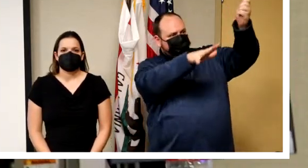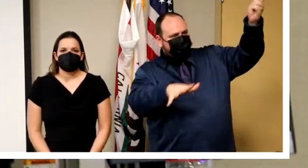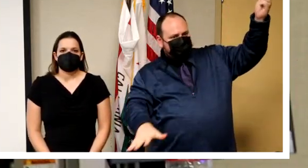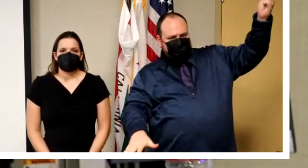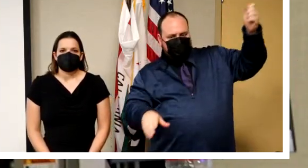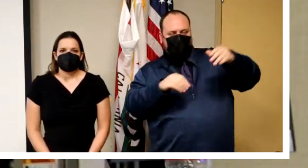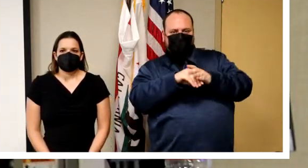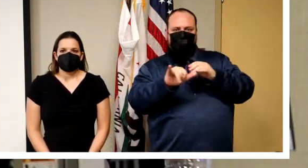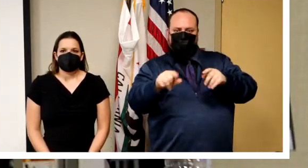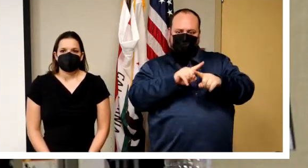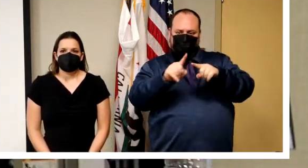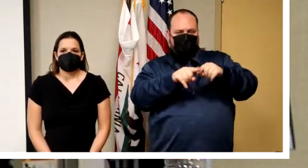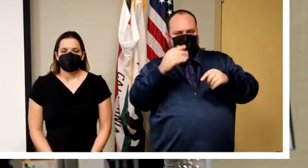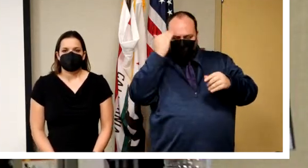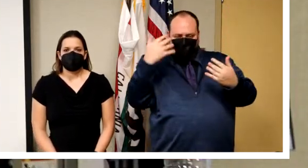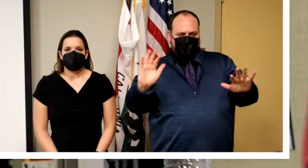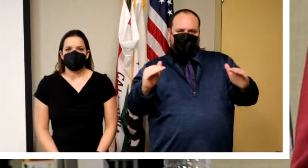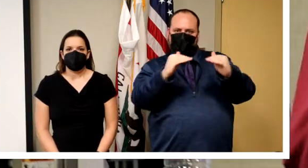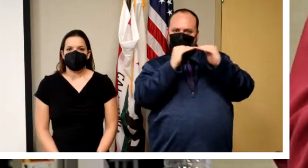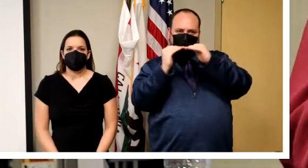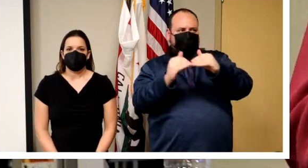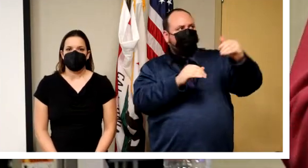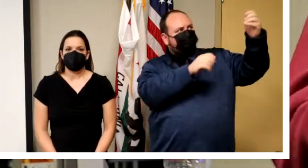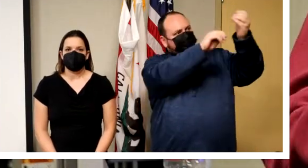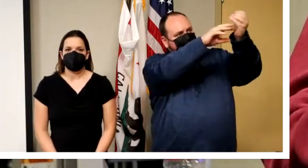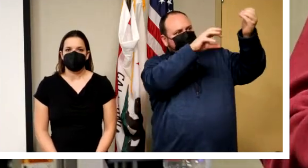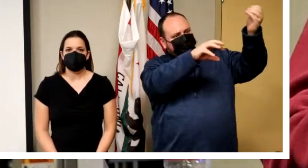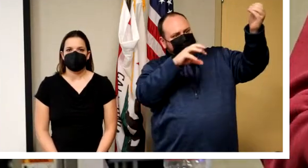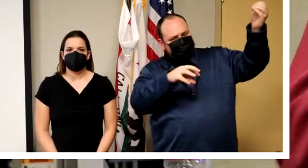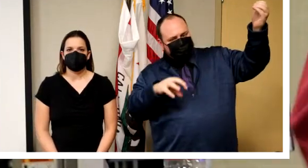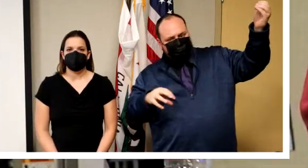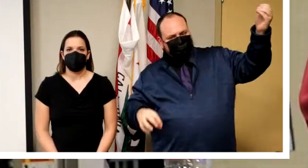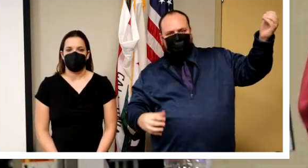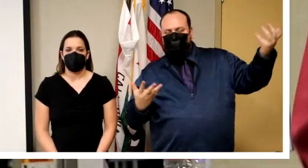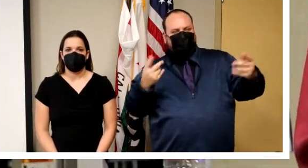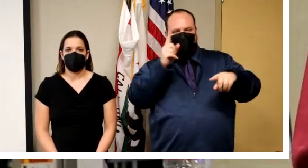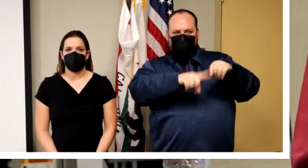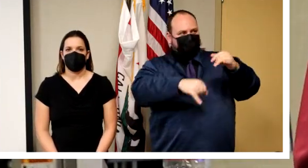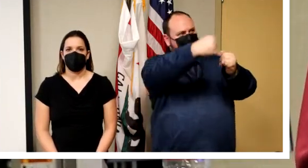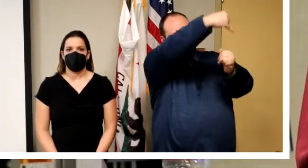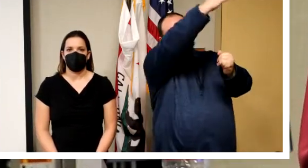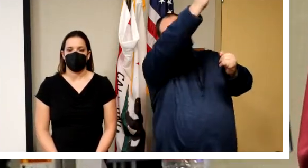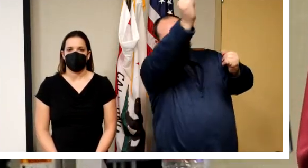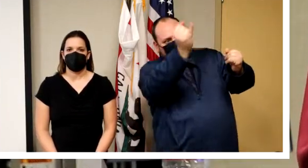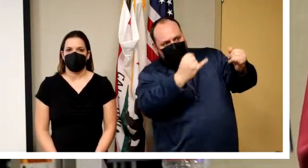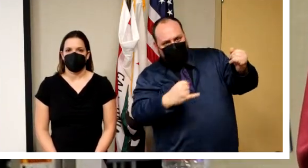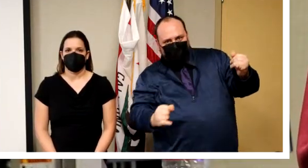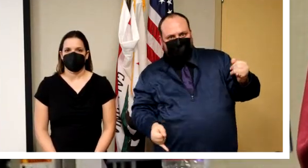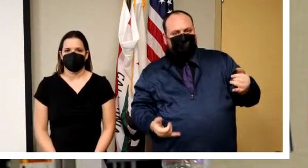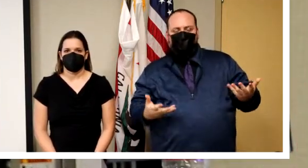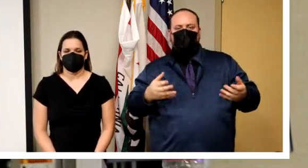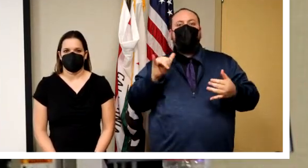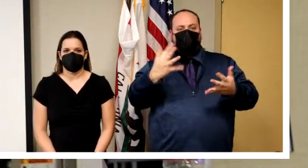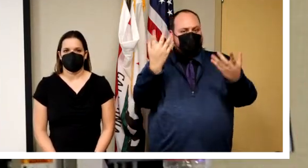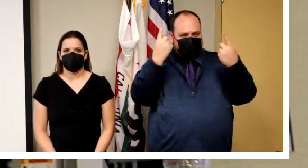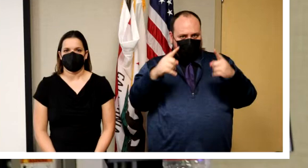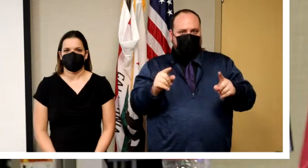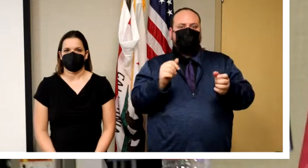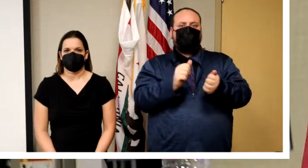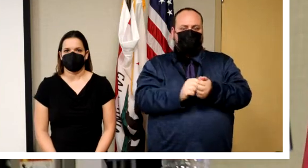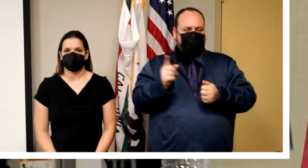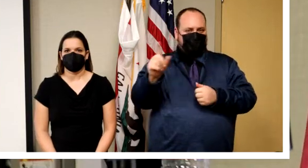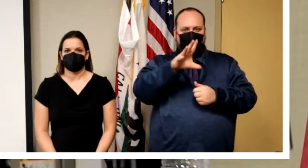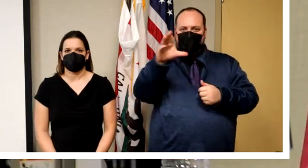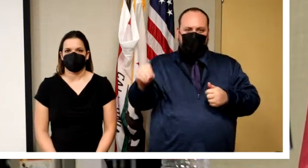because it's evenly spread throughout the whole area. And actually, just demographically so you know, that's actually what's happening with the African American community in California. They're all just